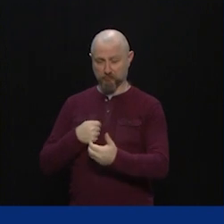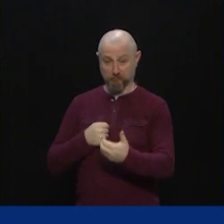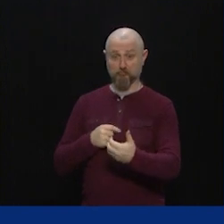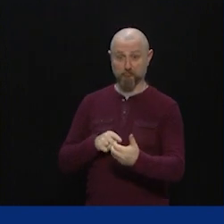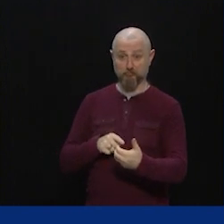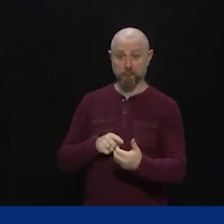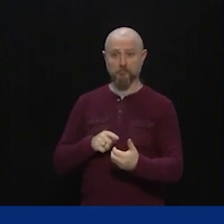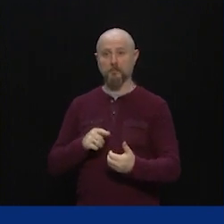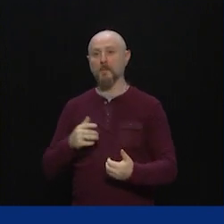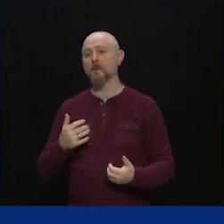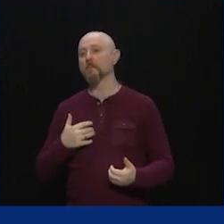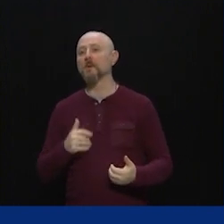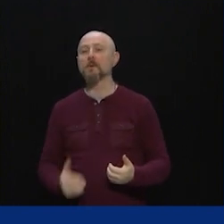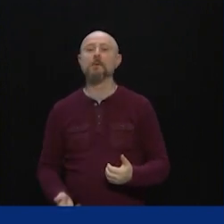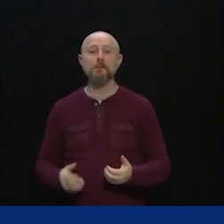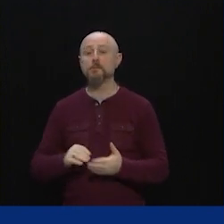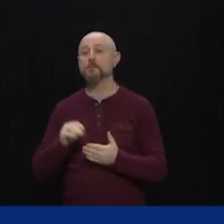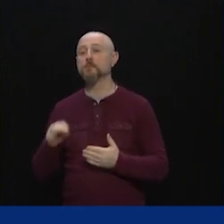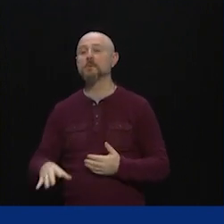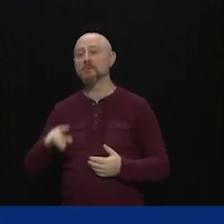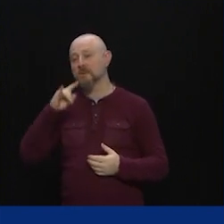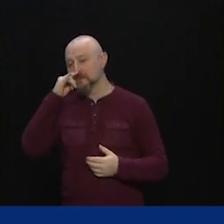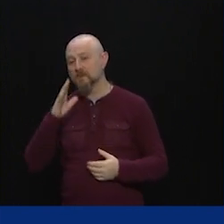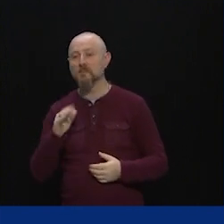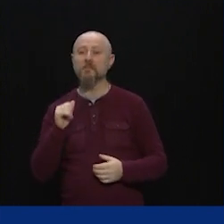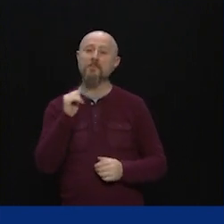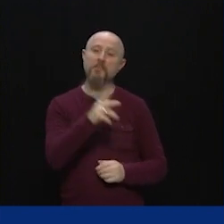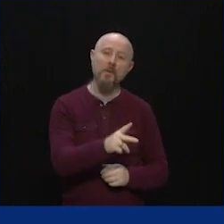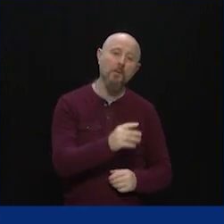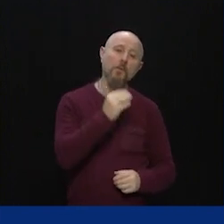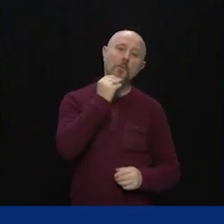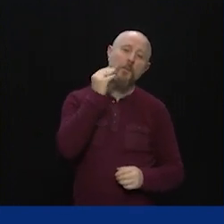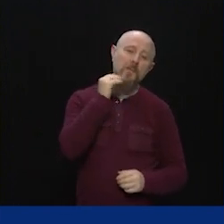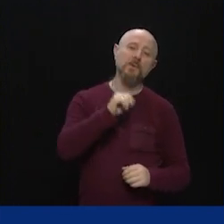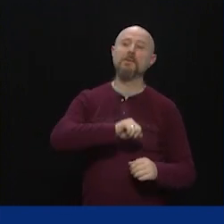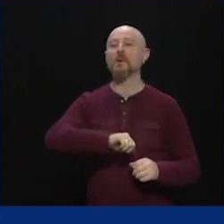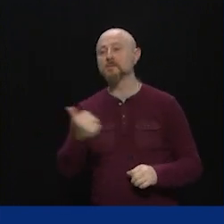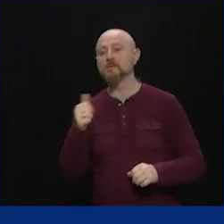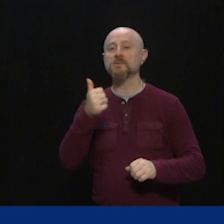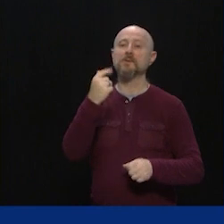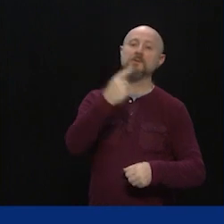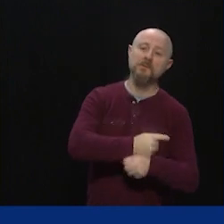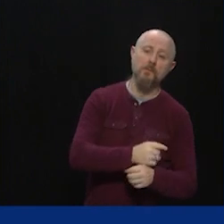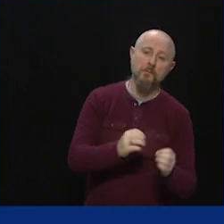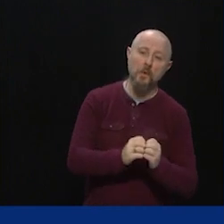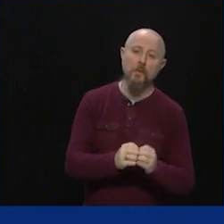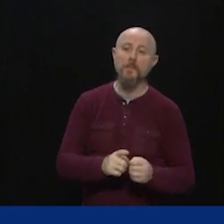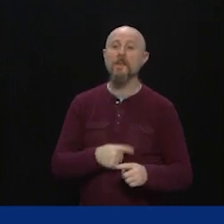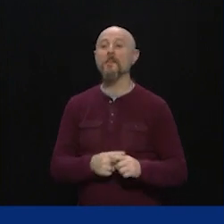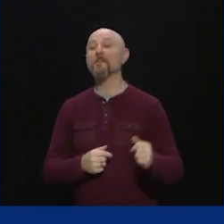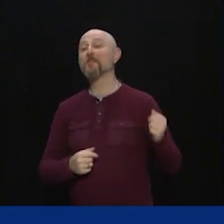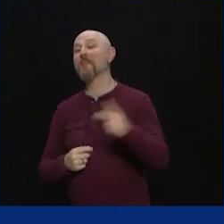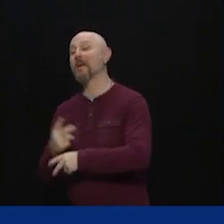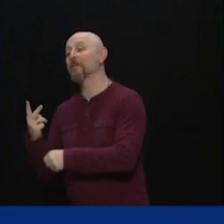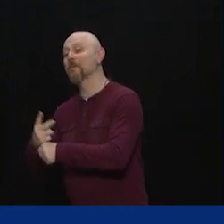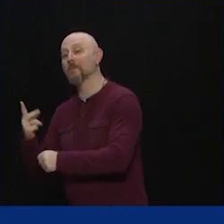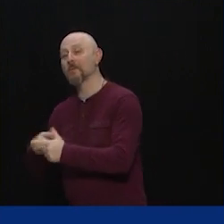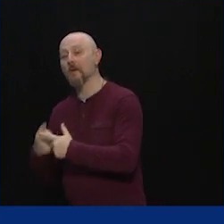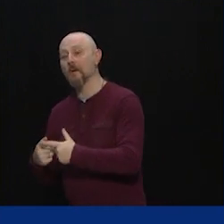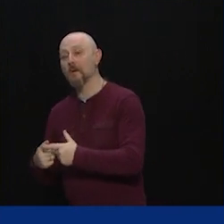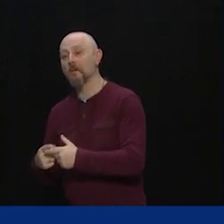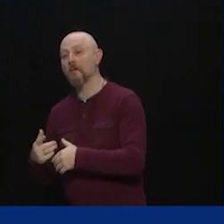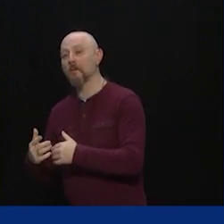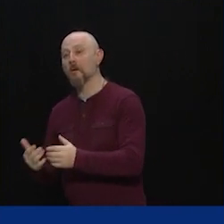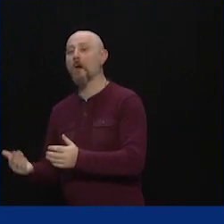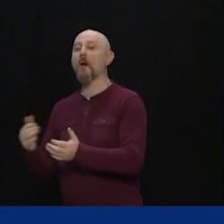10 days. They just got back because they're exposed to someone else, back for a couple days, and now it's enough. We can't do that. That's almost as disruptive as saying it's